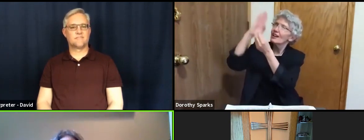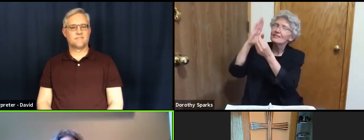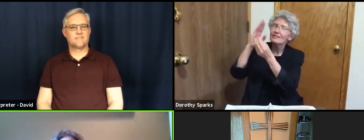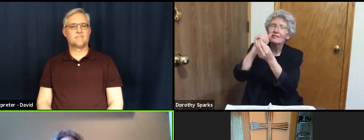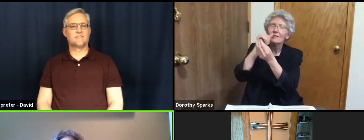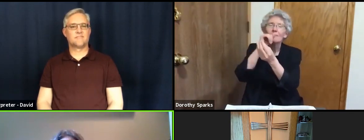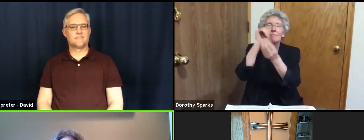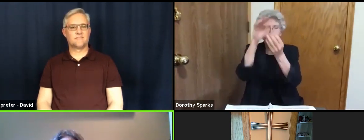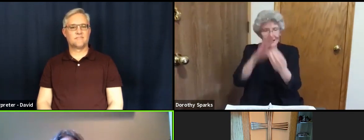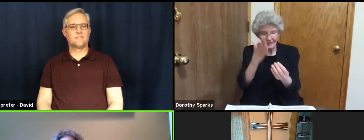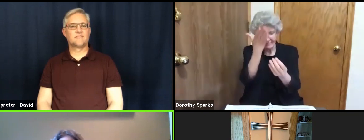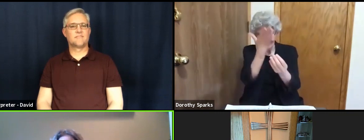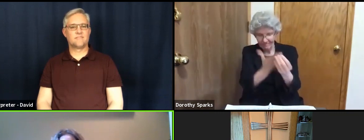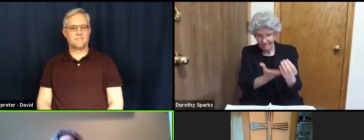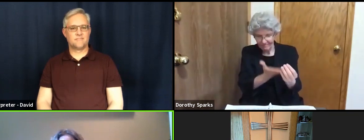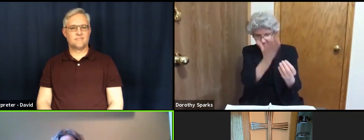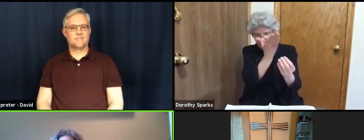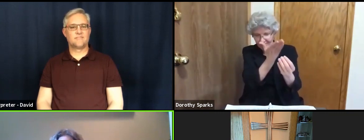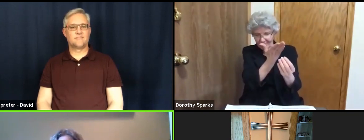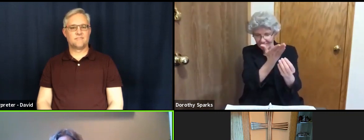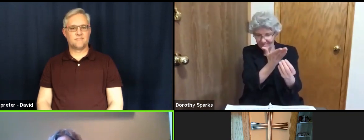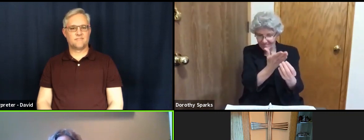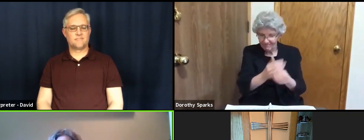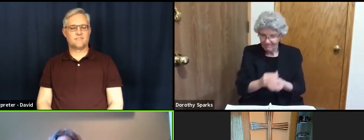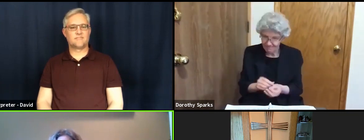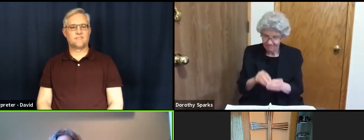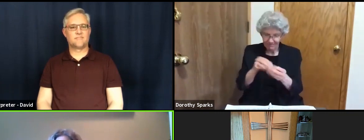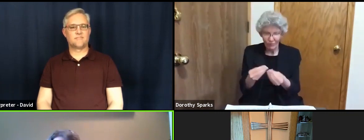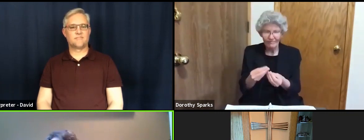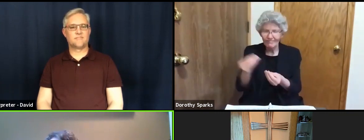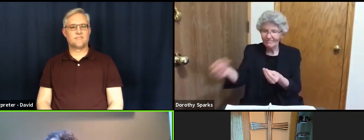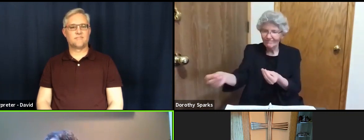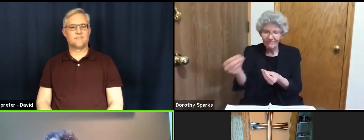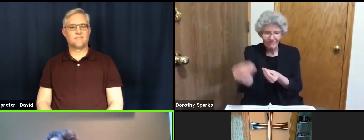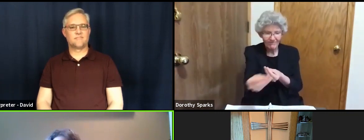gave thanks, blessed it,